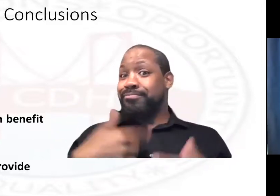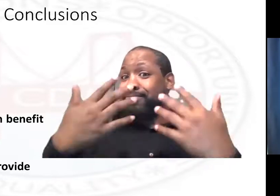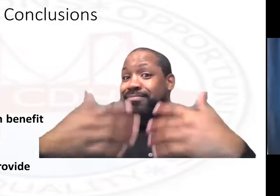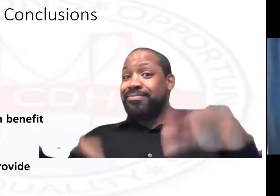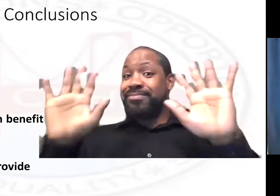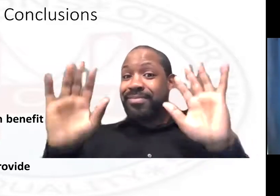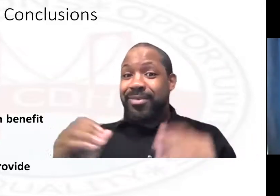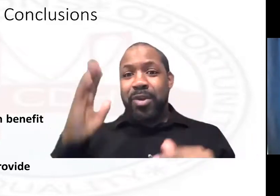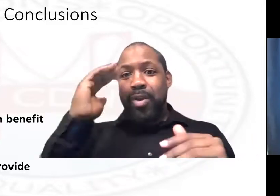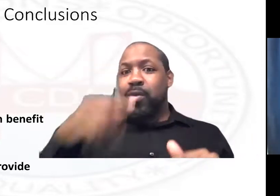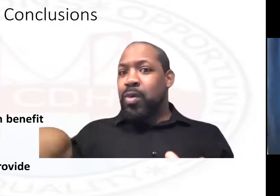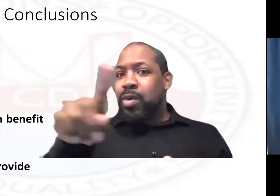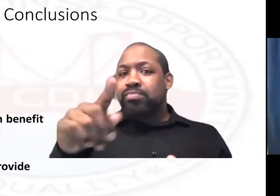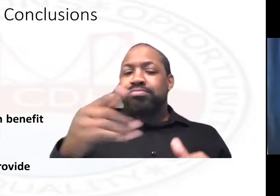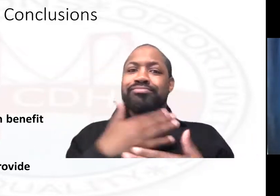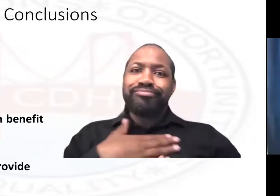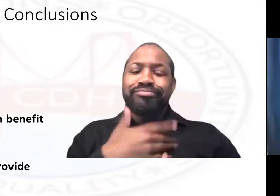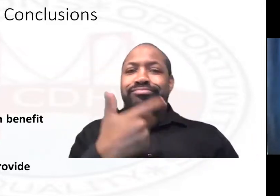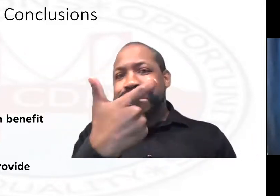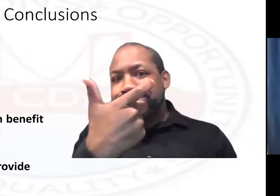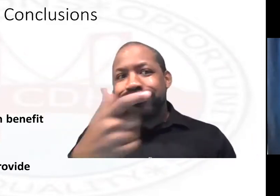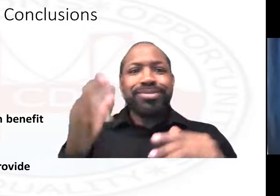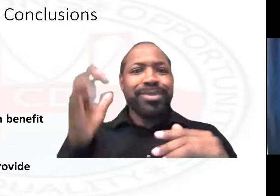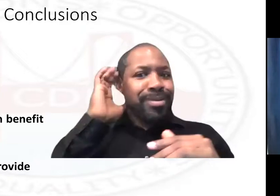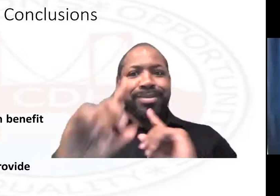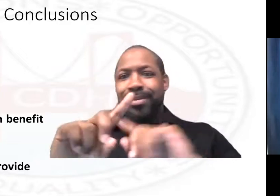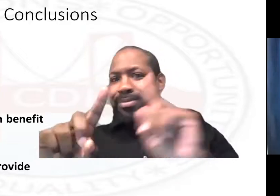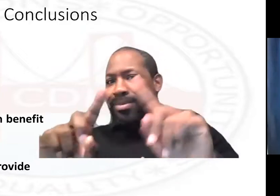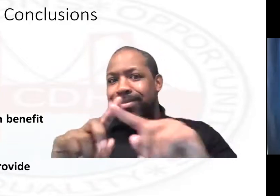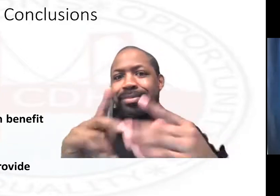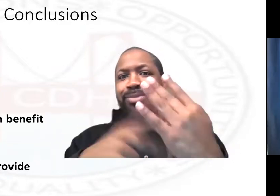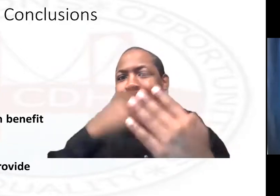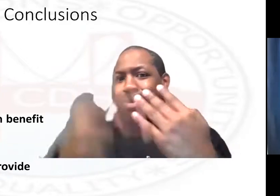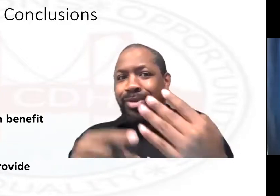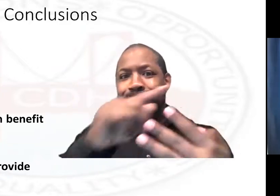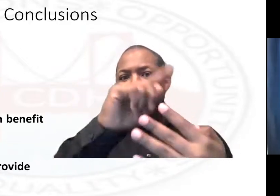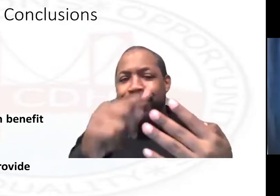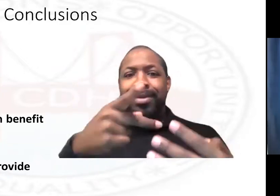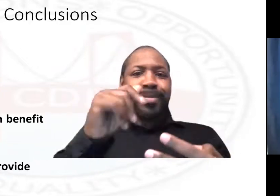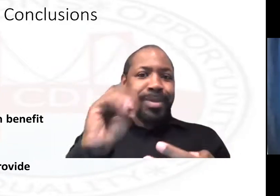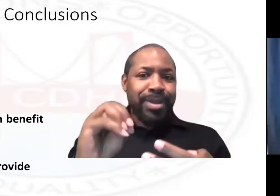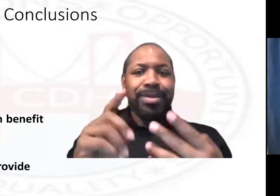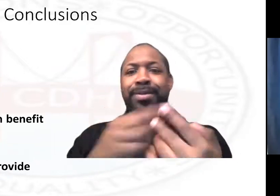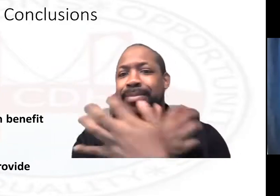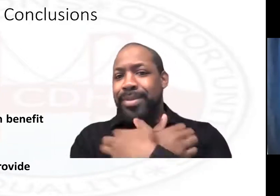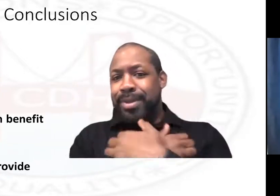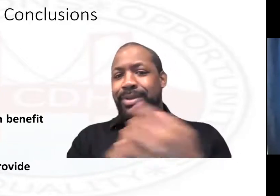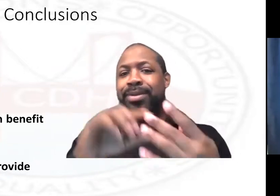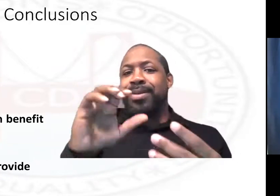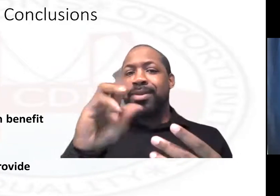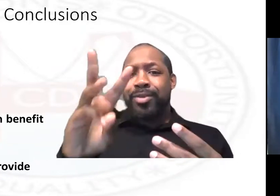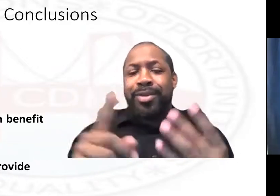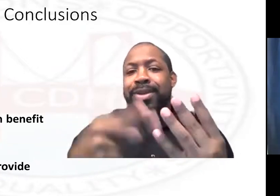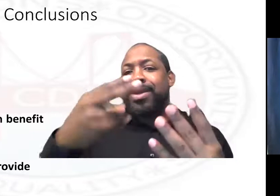that. But that's it for my presentation, and hopefully you enjoyed getting all of this information about the various